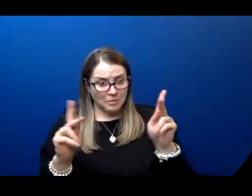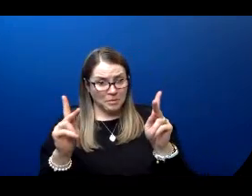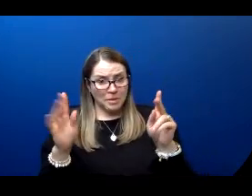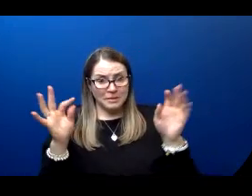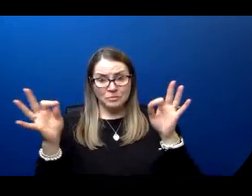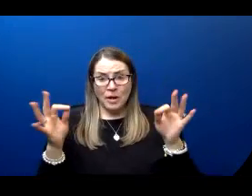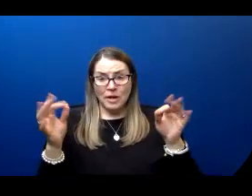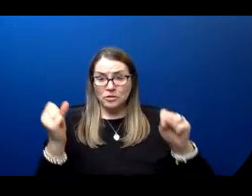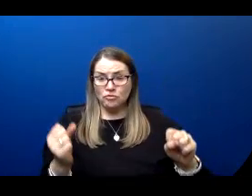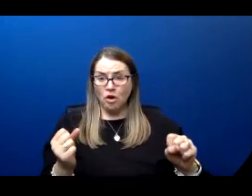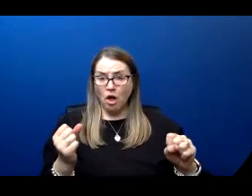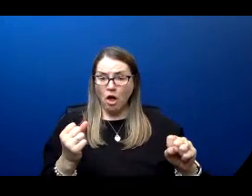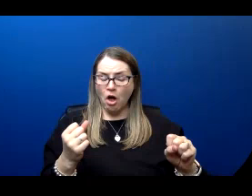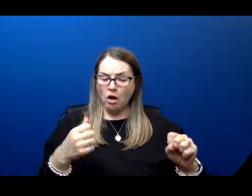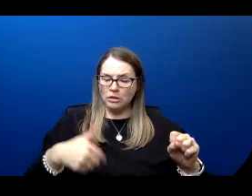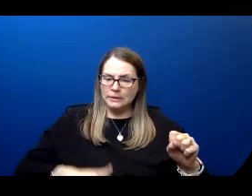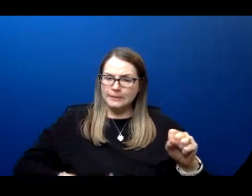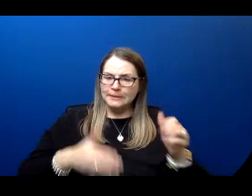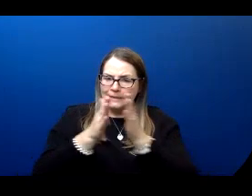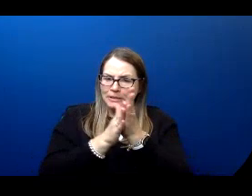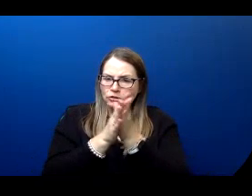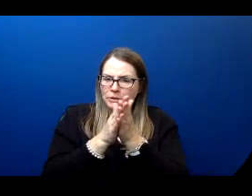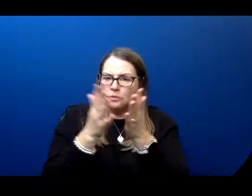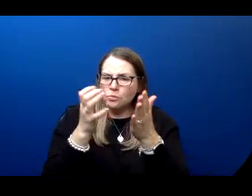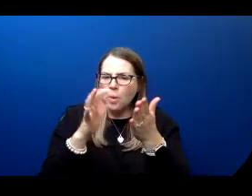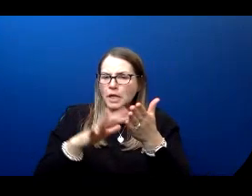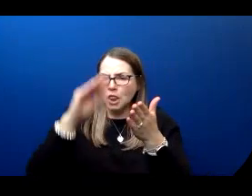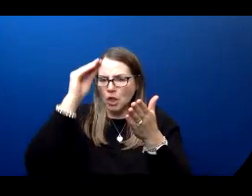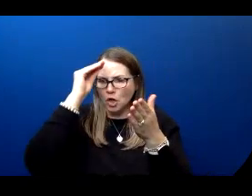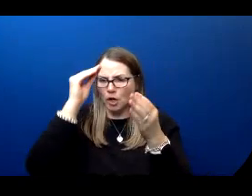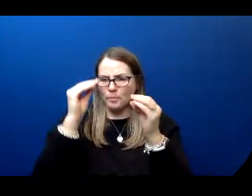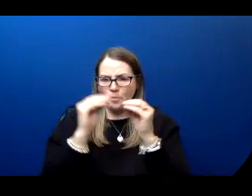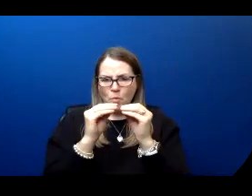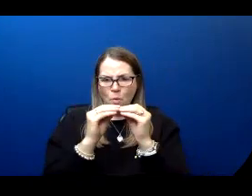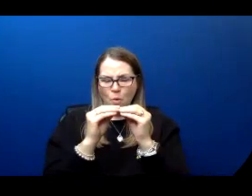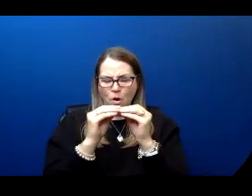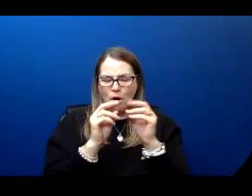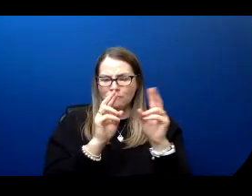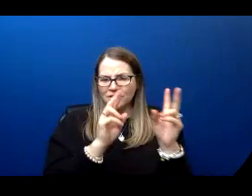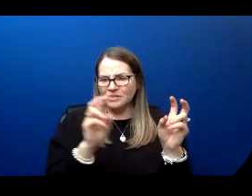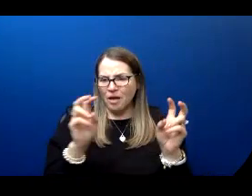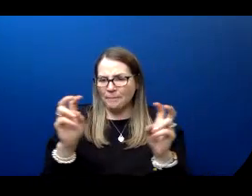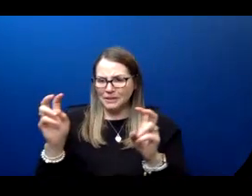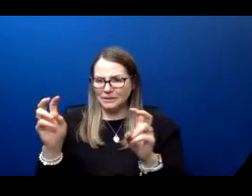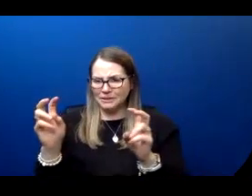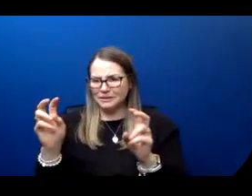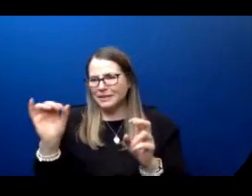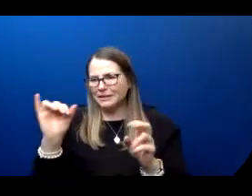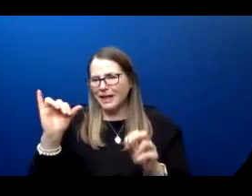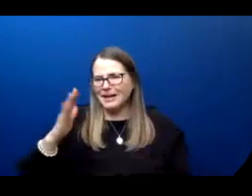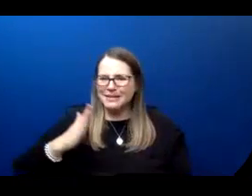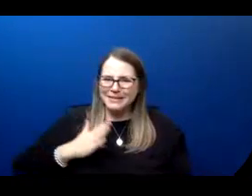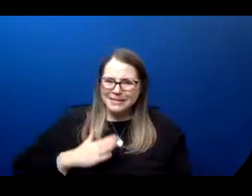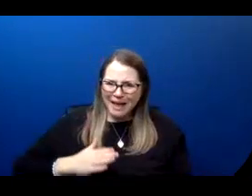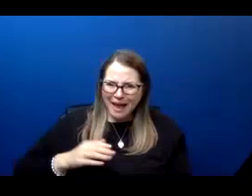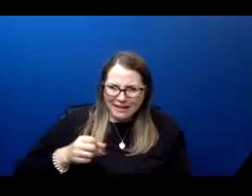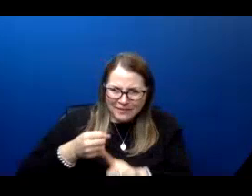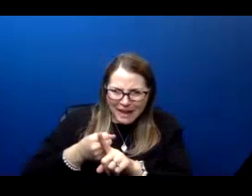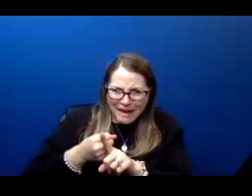strong interest in learning more about key topics on the pneumonia vaccine, specifically like potential side effects, a